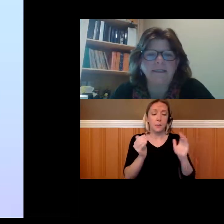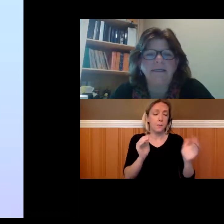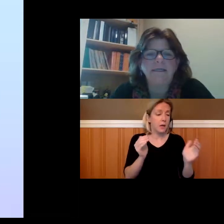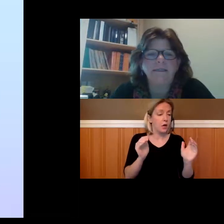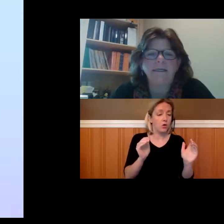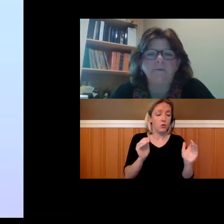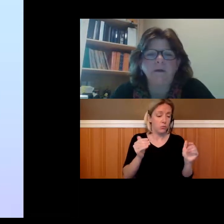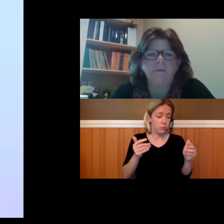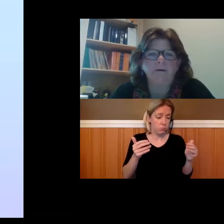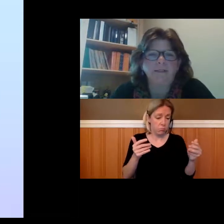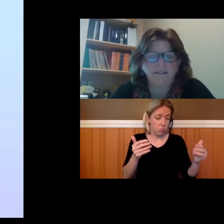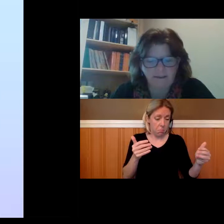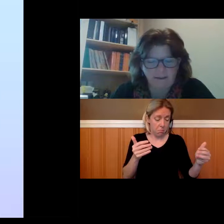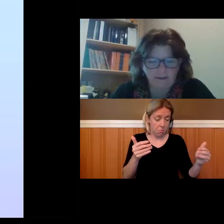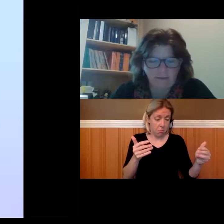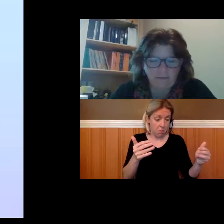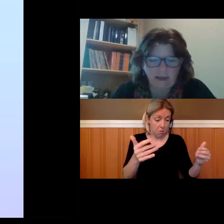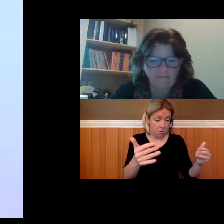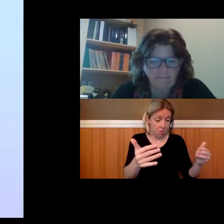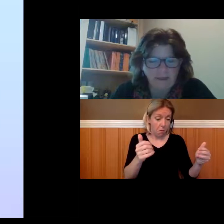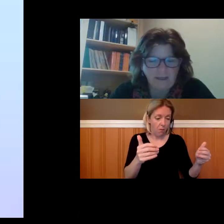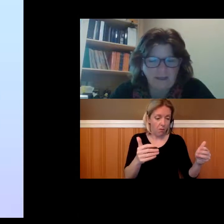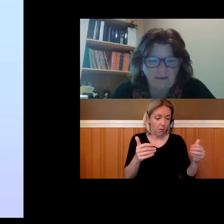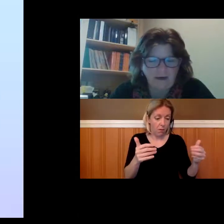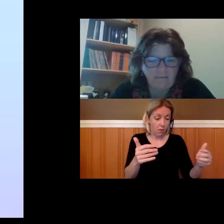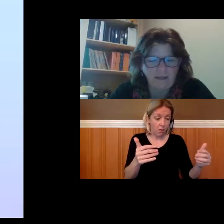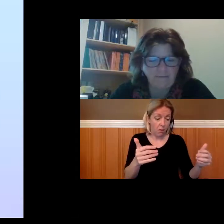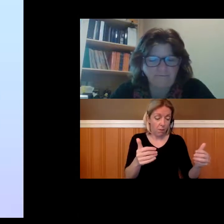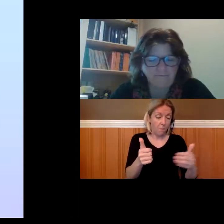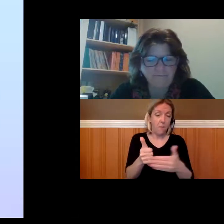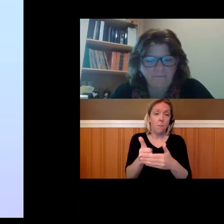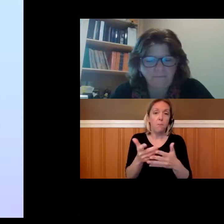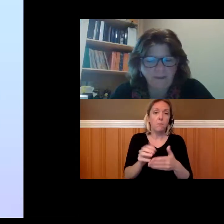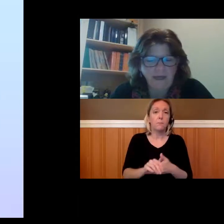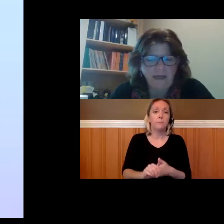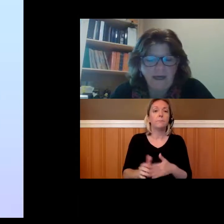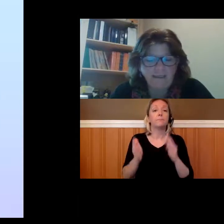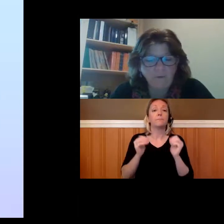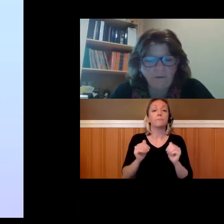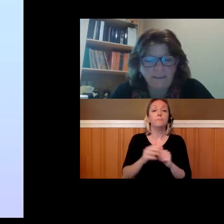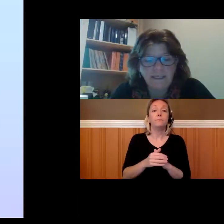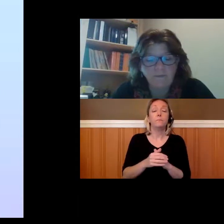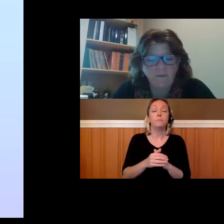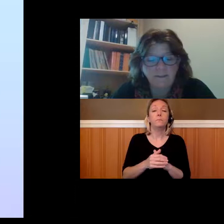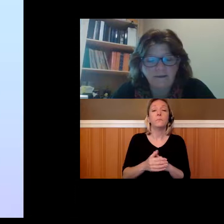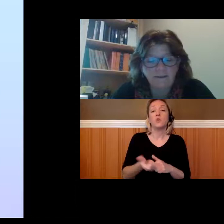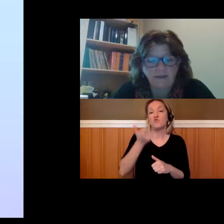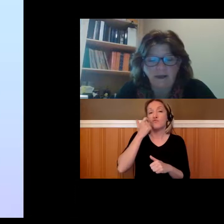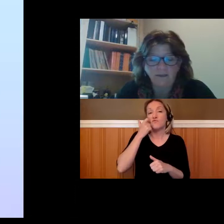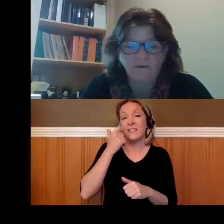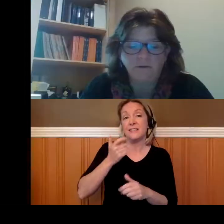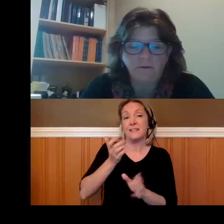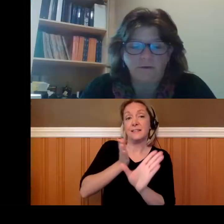that progress is being made in that IEP. It's important to keep recent psychological